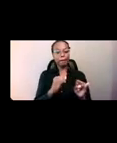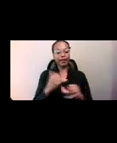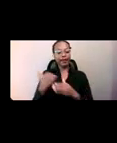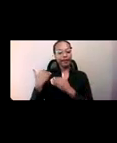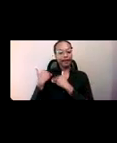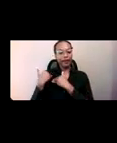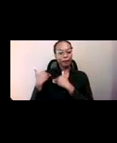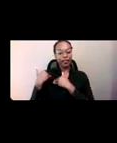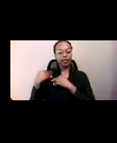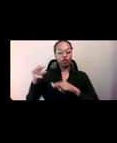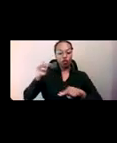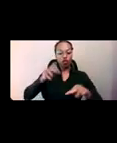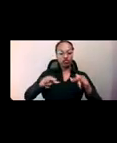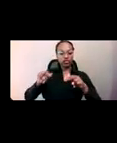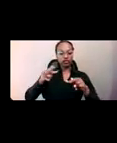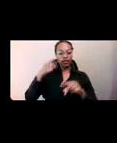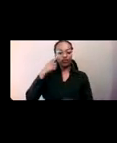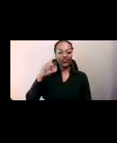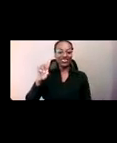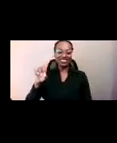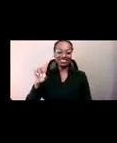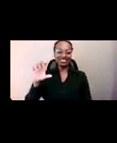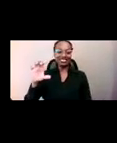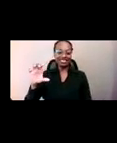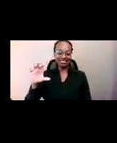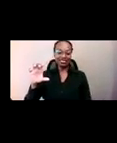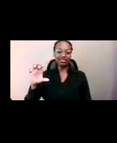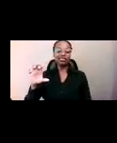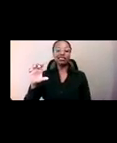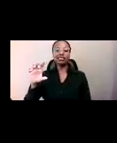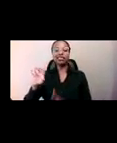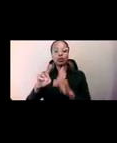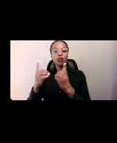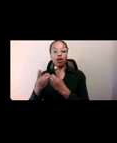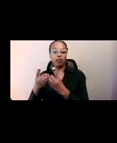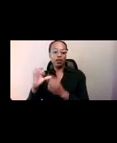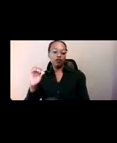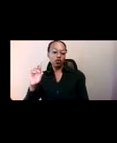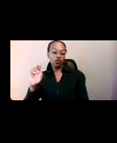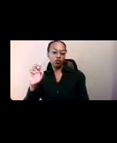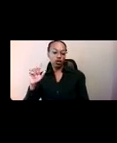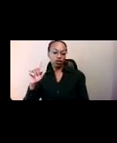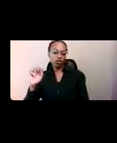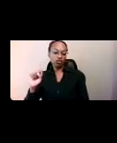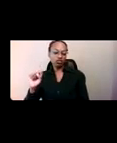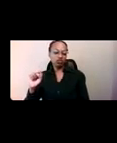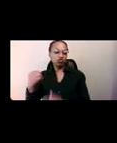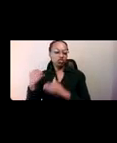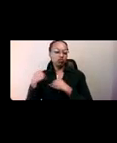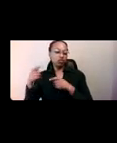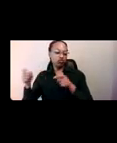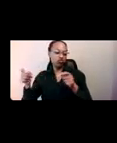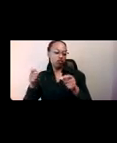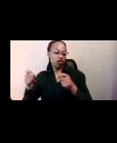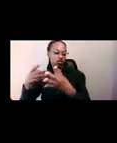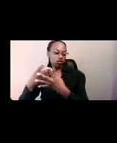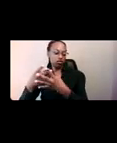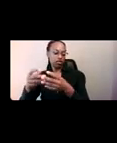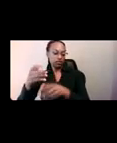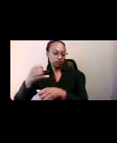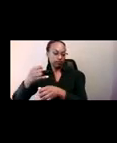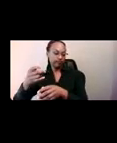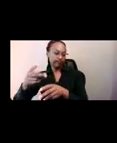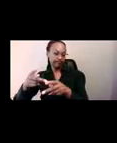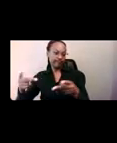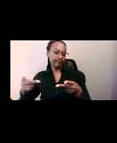DC Department of Corrections, which runs the jail facilities. This fall, we are going to be pushing for two significant pieces